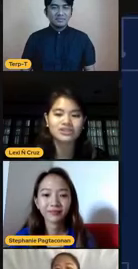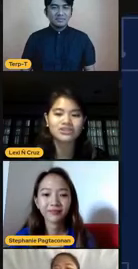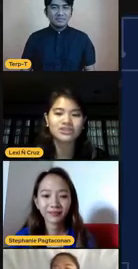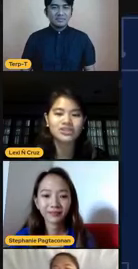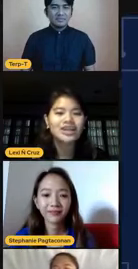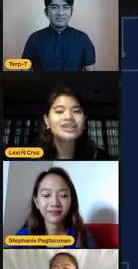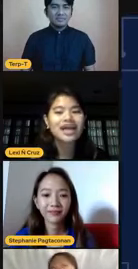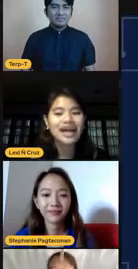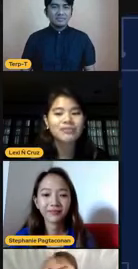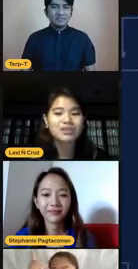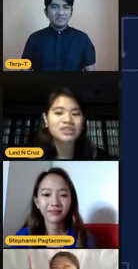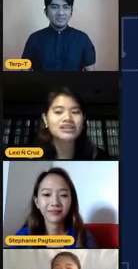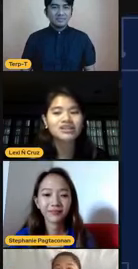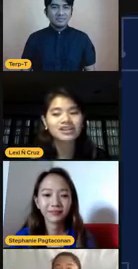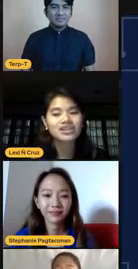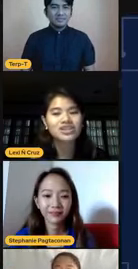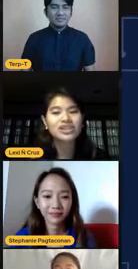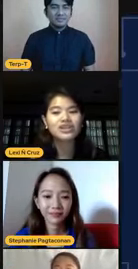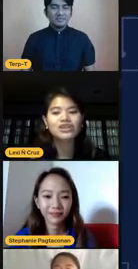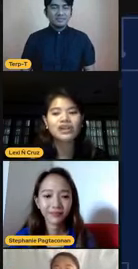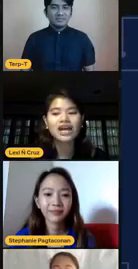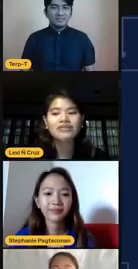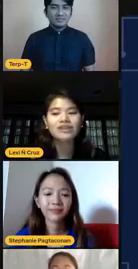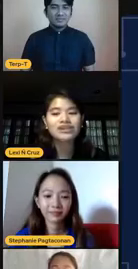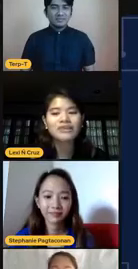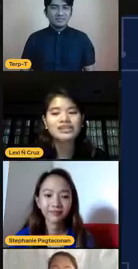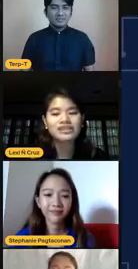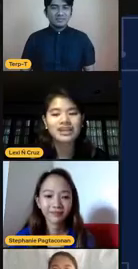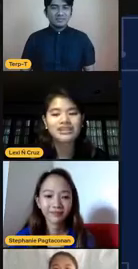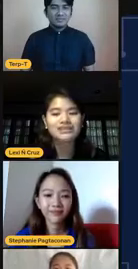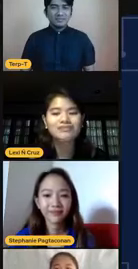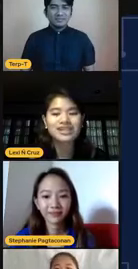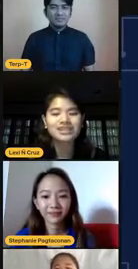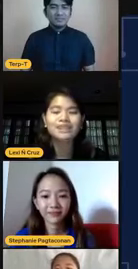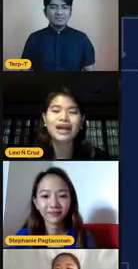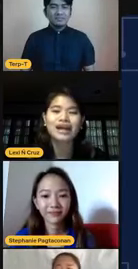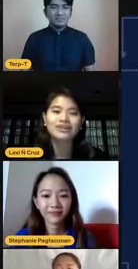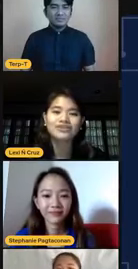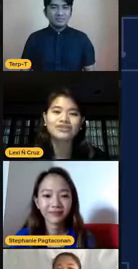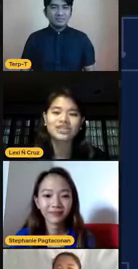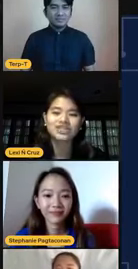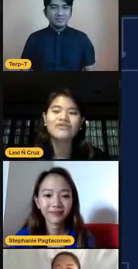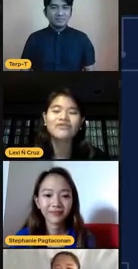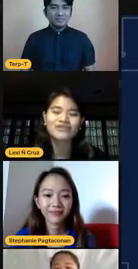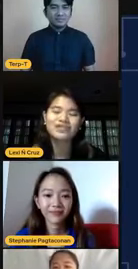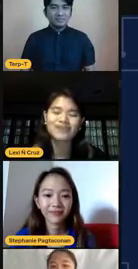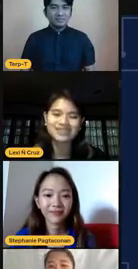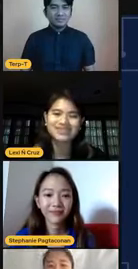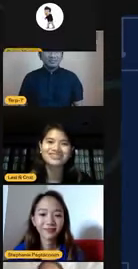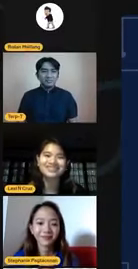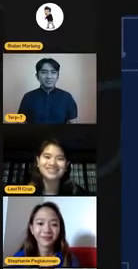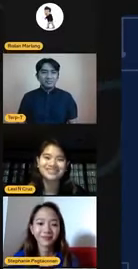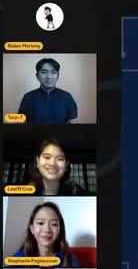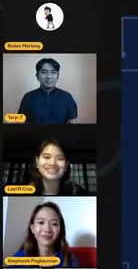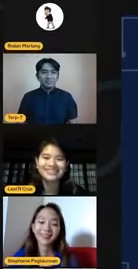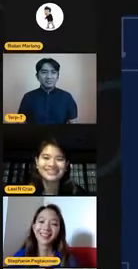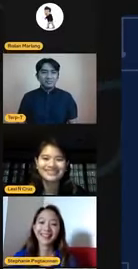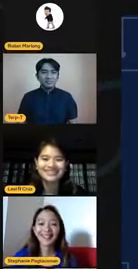480 pesos. To add a personal touch, you can have customized text placed in the back for just 50